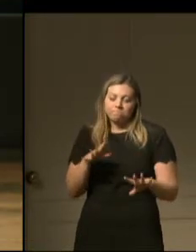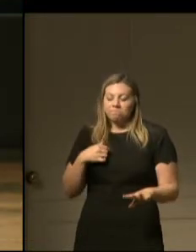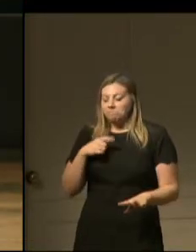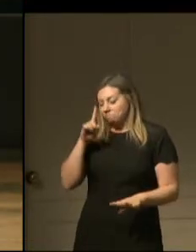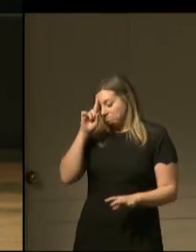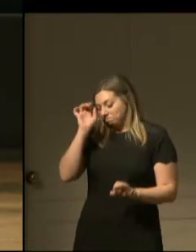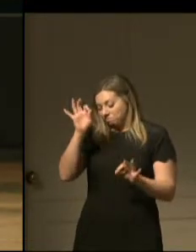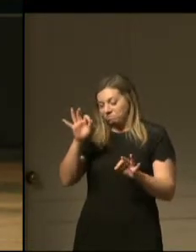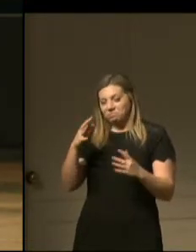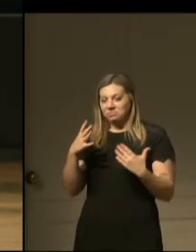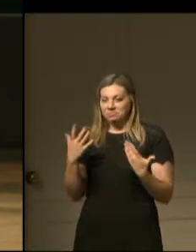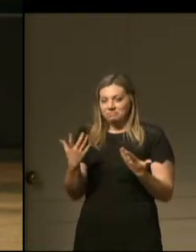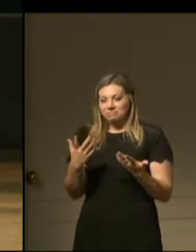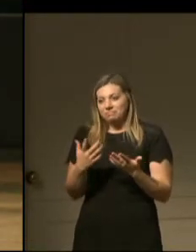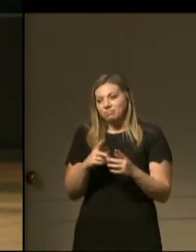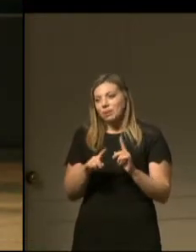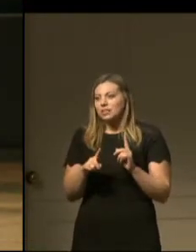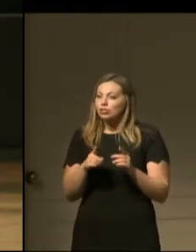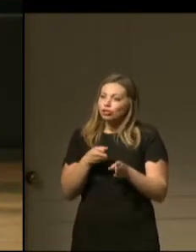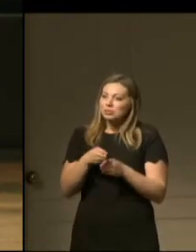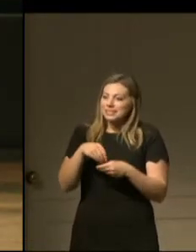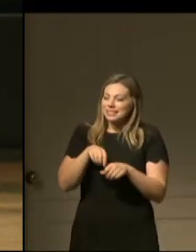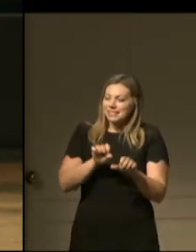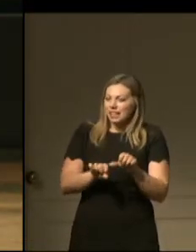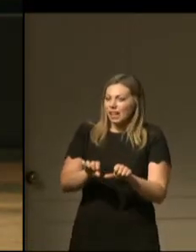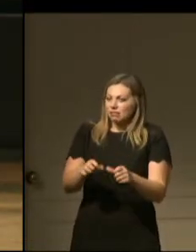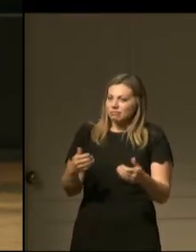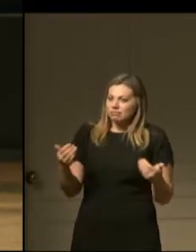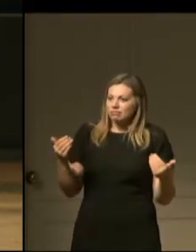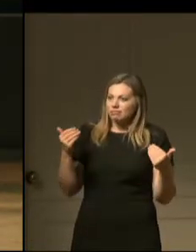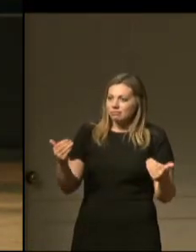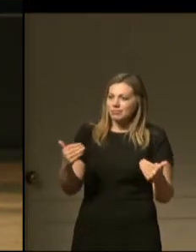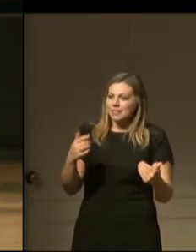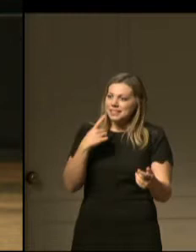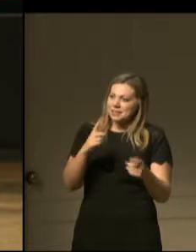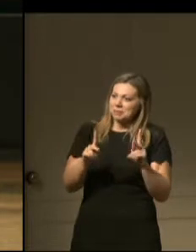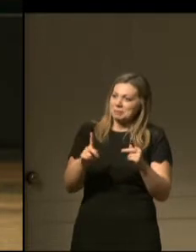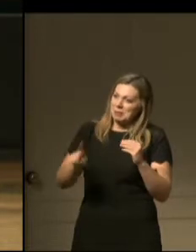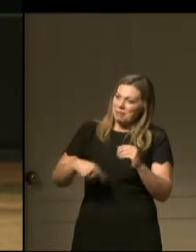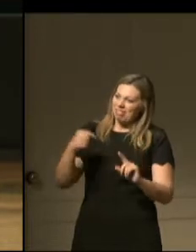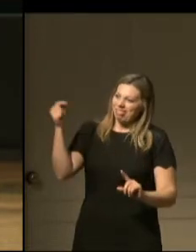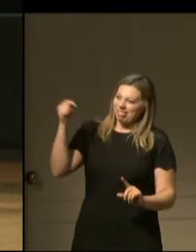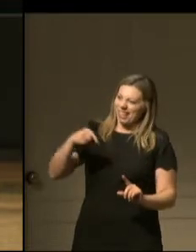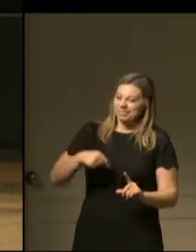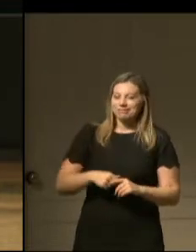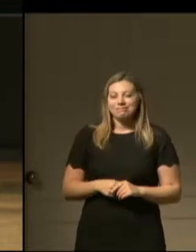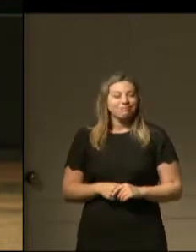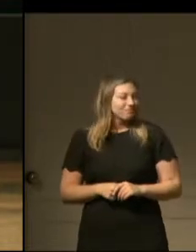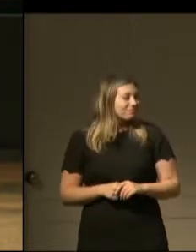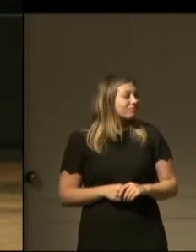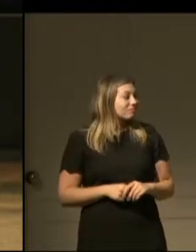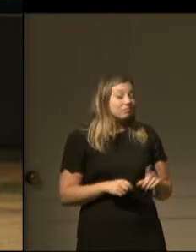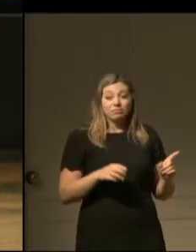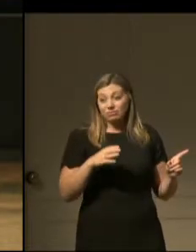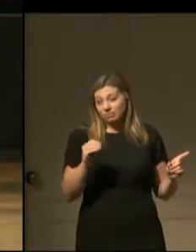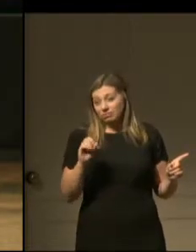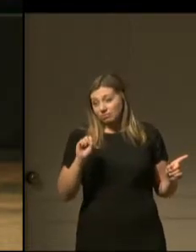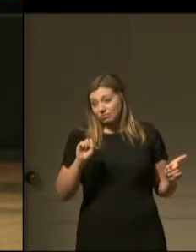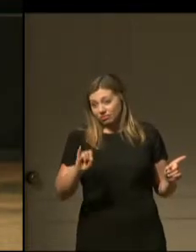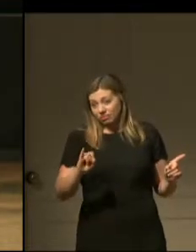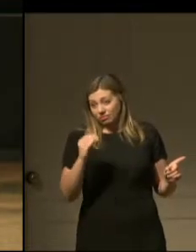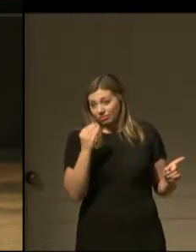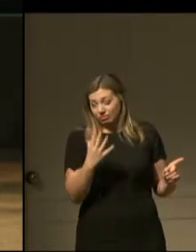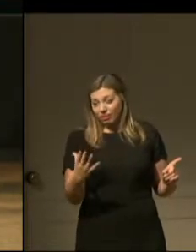kind of thinking off the top of my head, but careers in science, let's tell people about that. And the Smithsonian